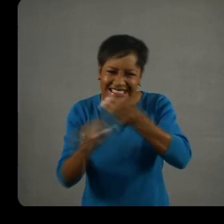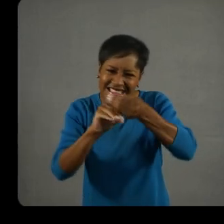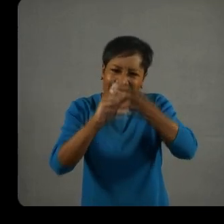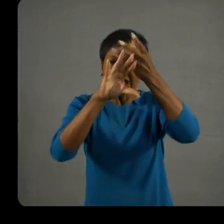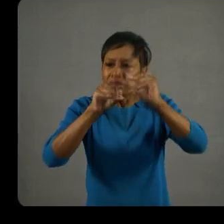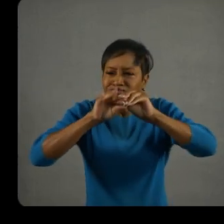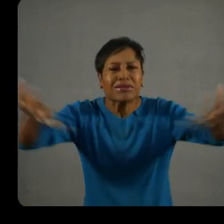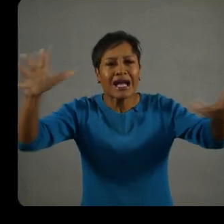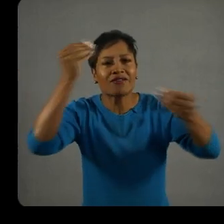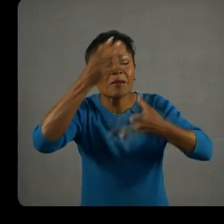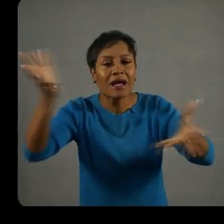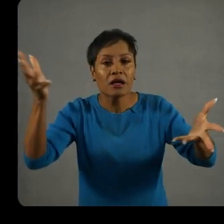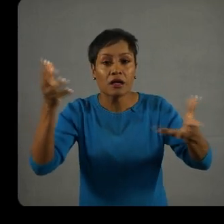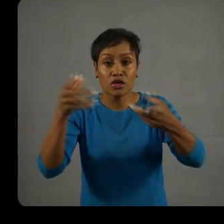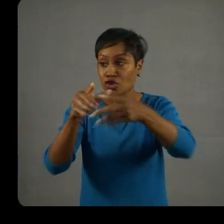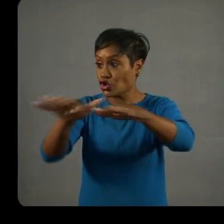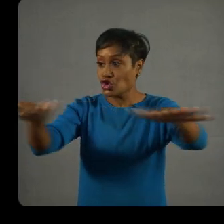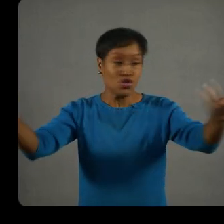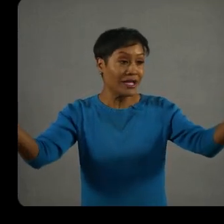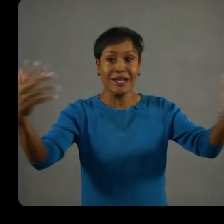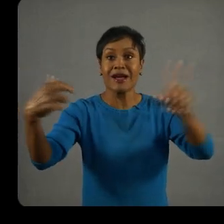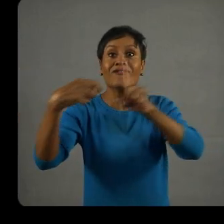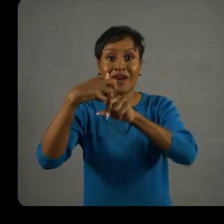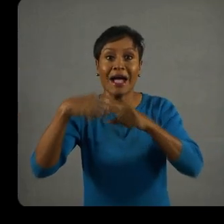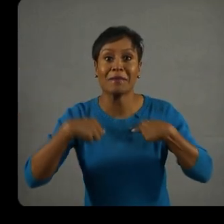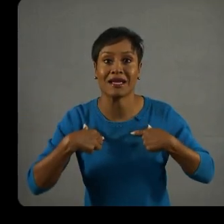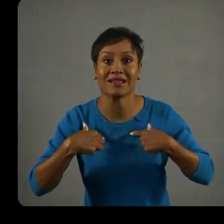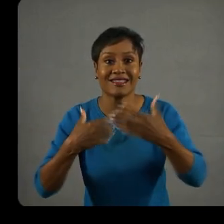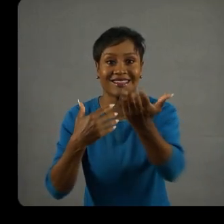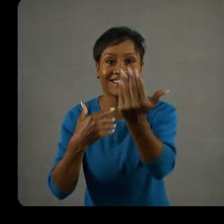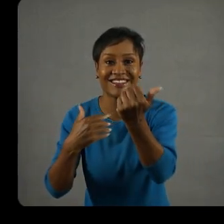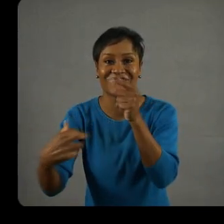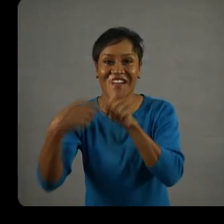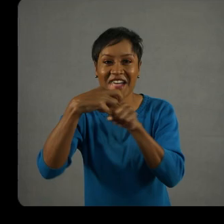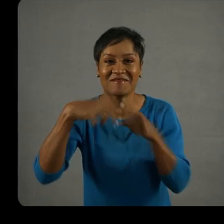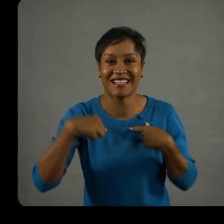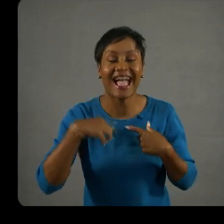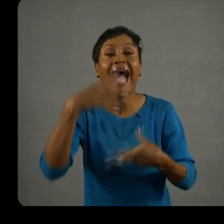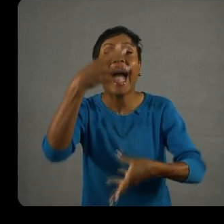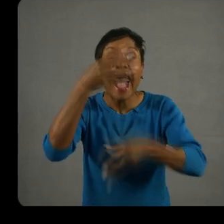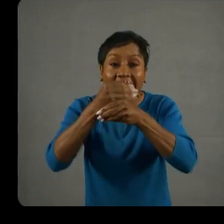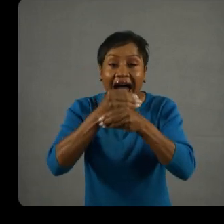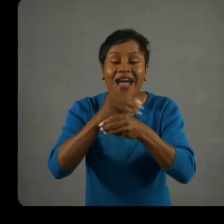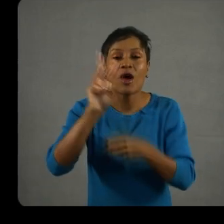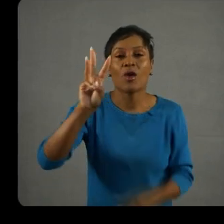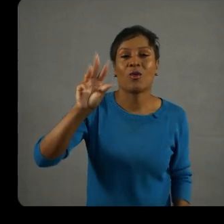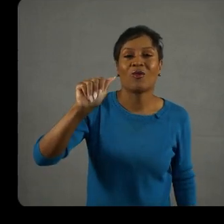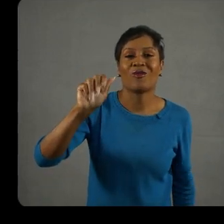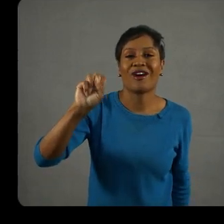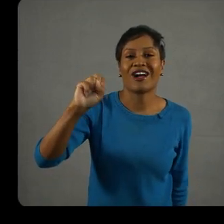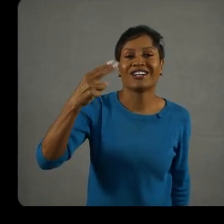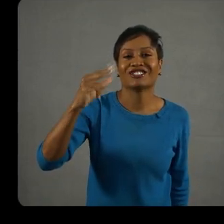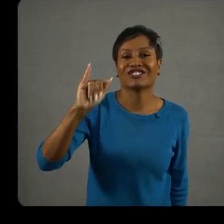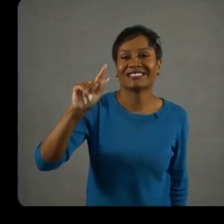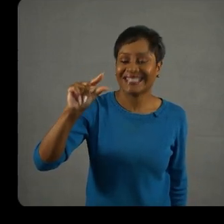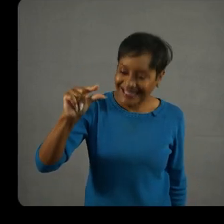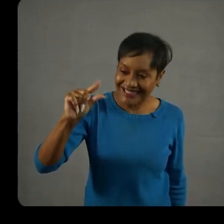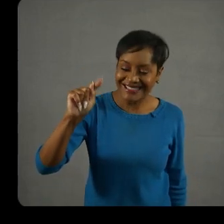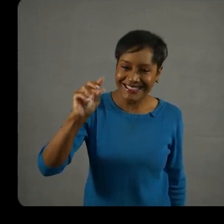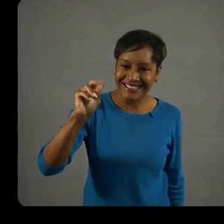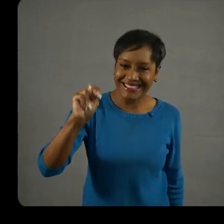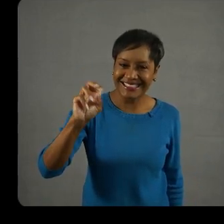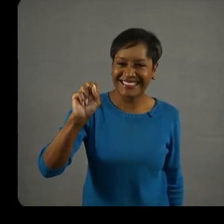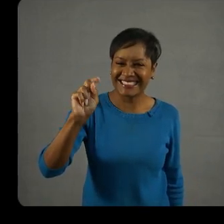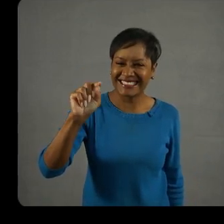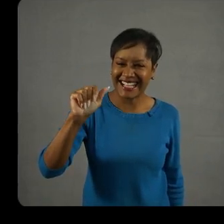want to help out, please come find me. And also, please go to Washington State Initiative at